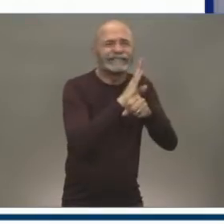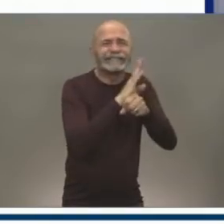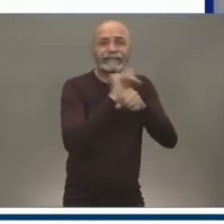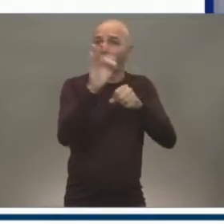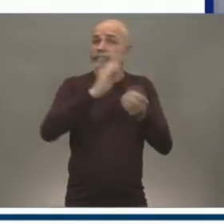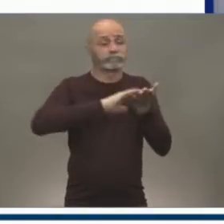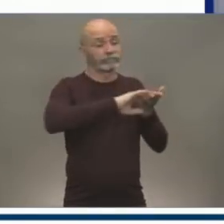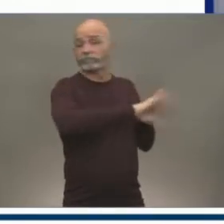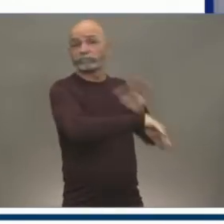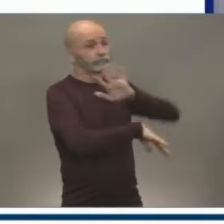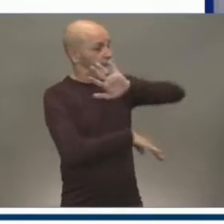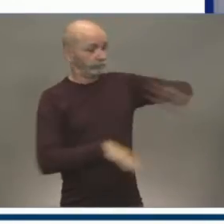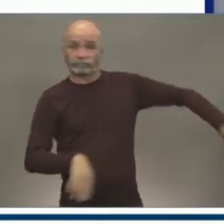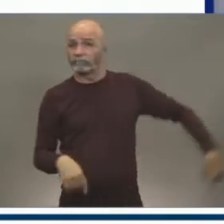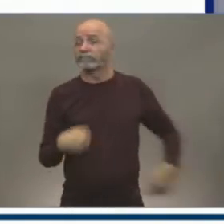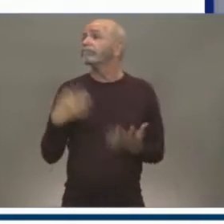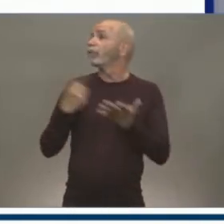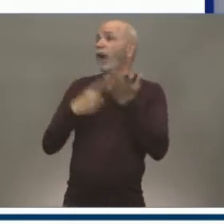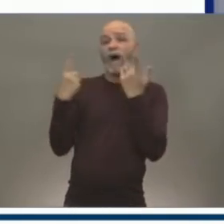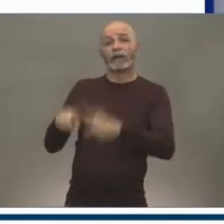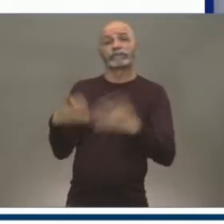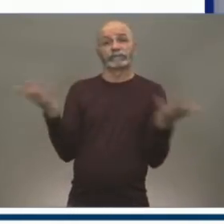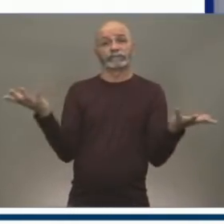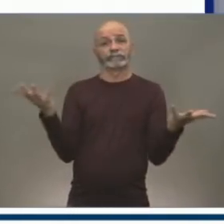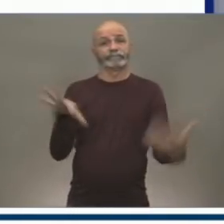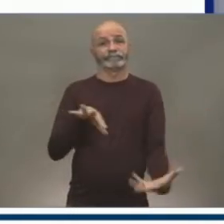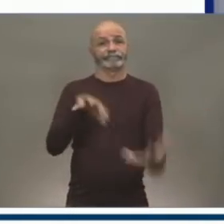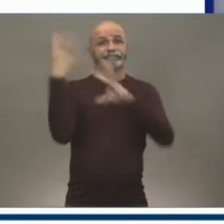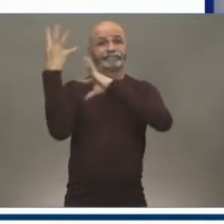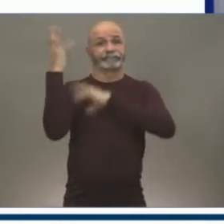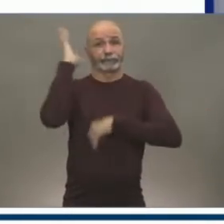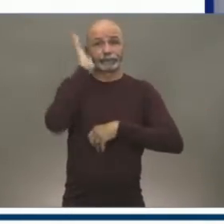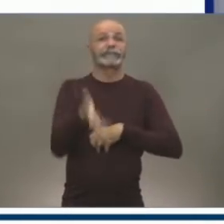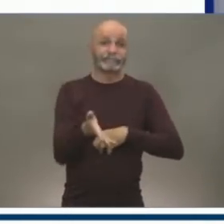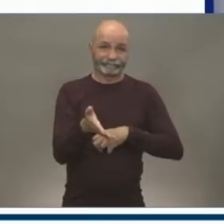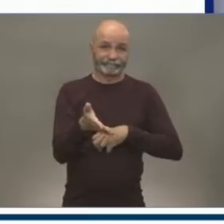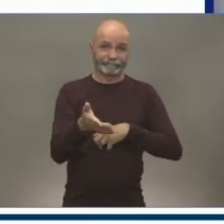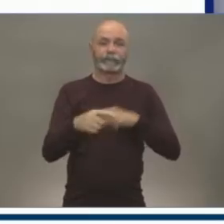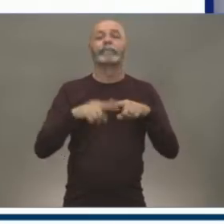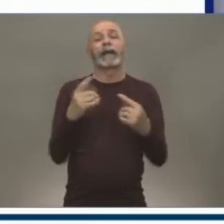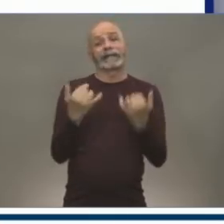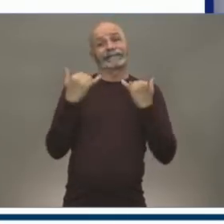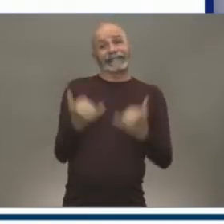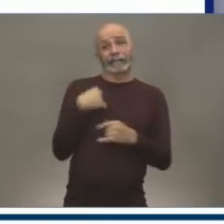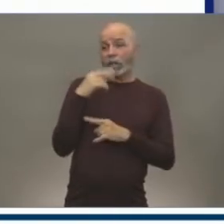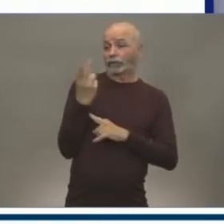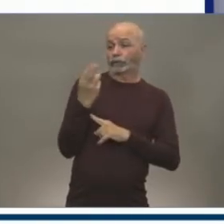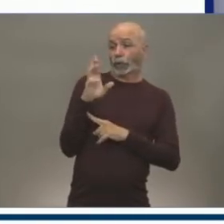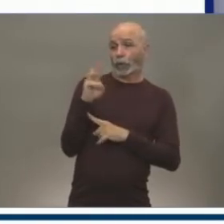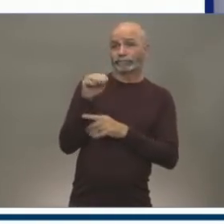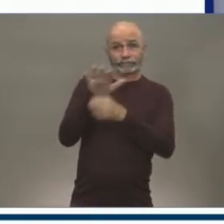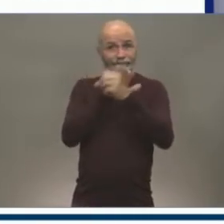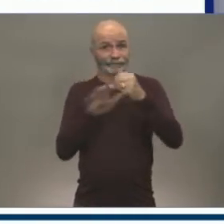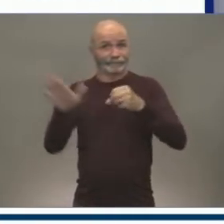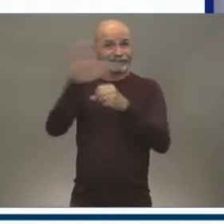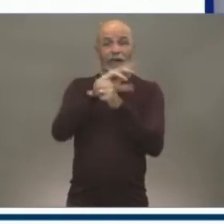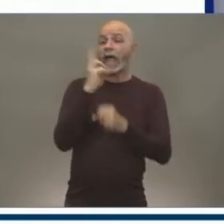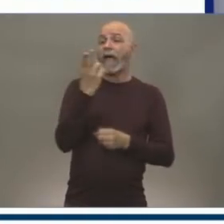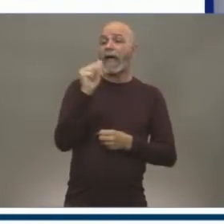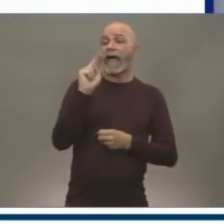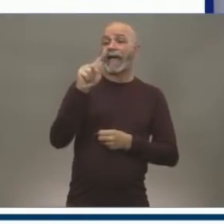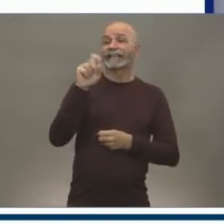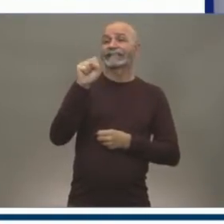are days into new restrictions placed in parts of HRM in Hants County, and I want to thank the businesses for the